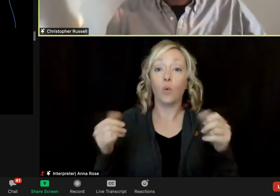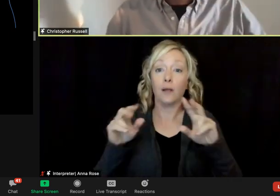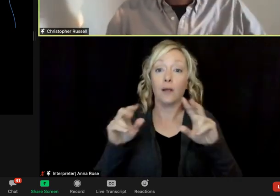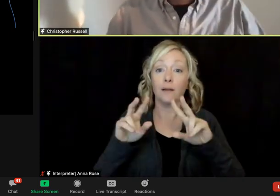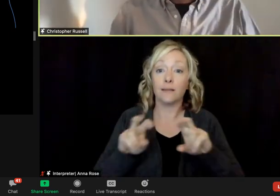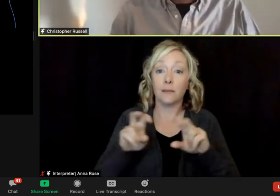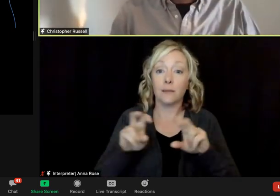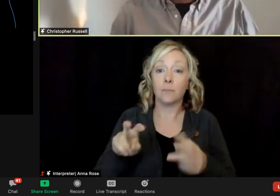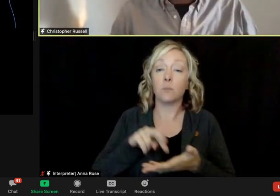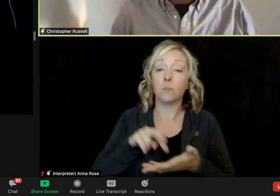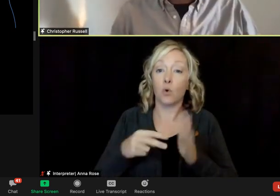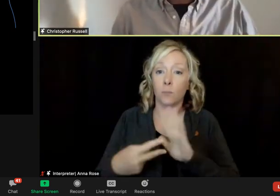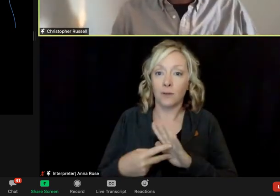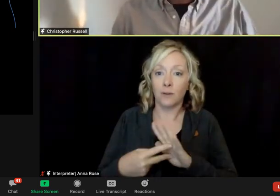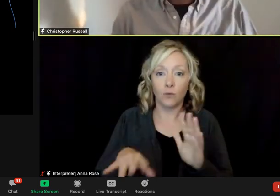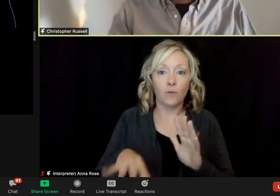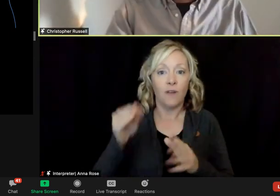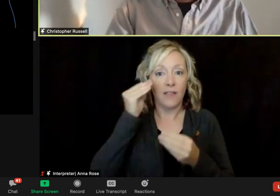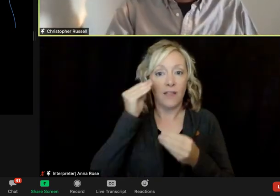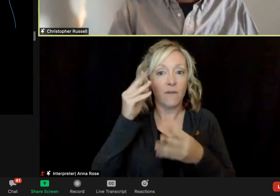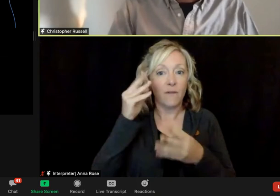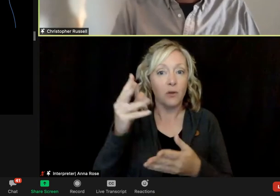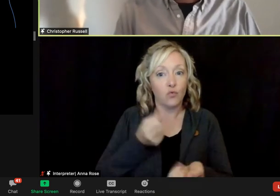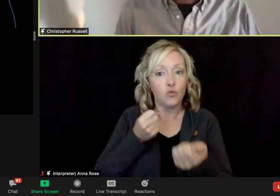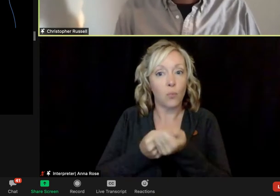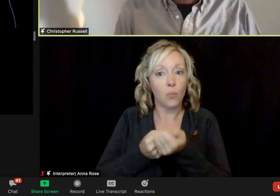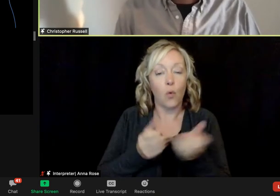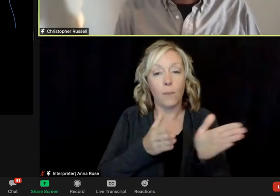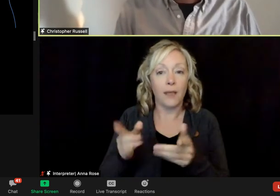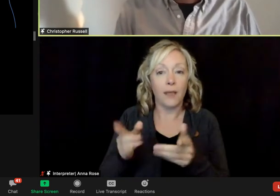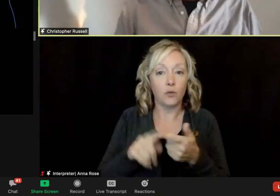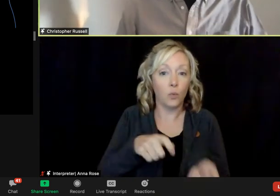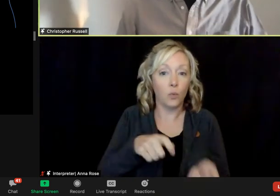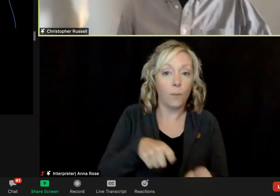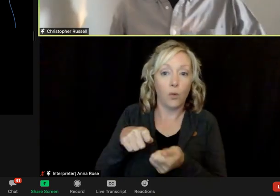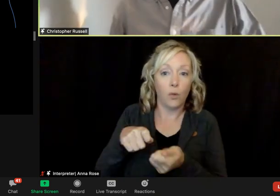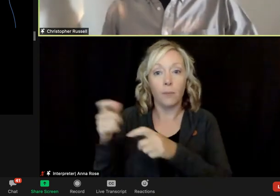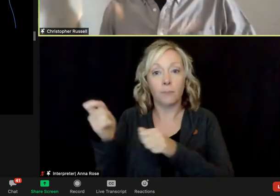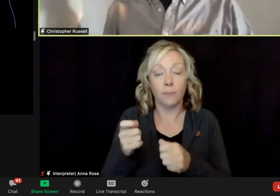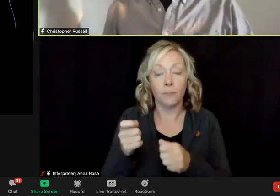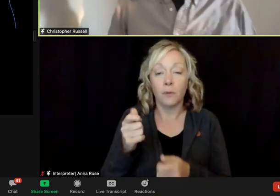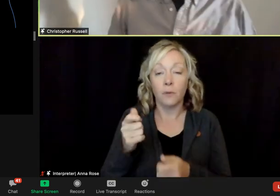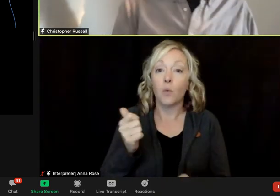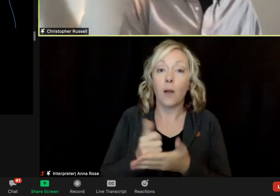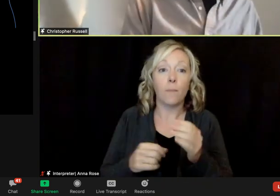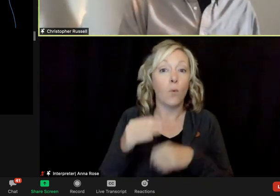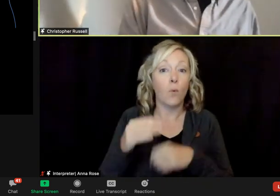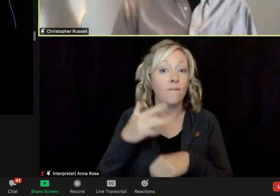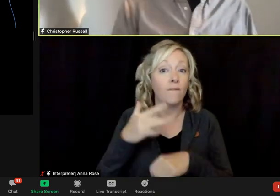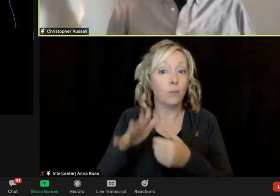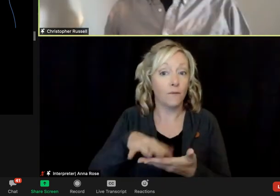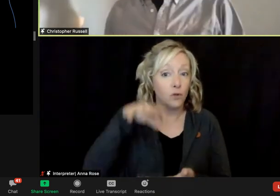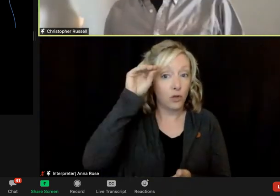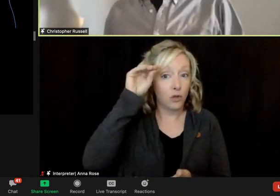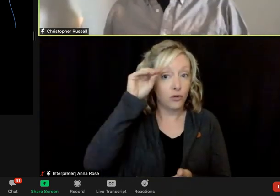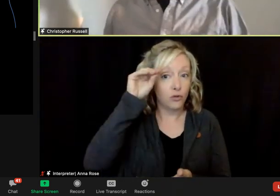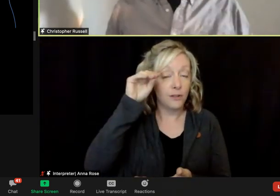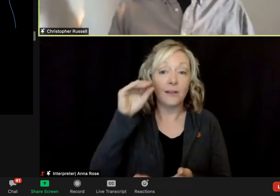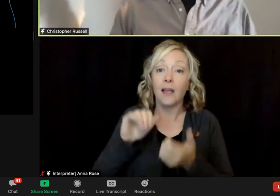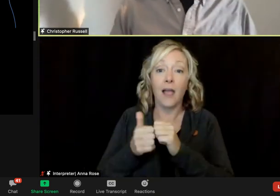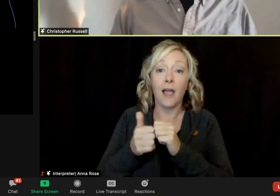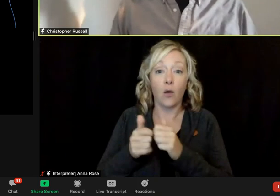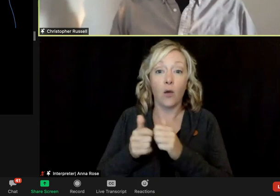the information that we need to support that plan to increase their availability for learning by modifying internal and